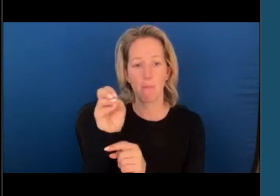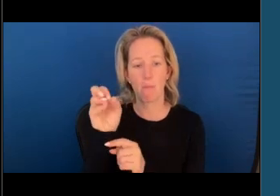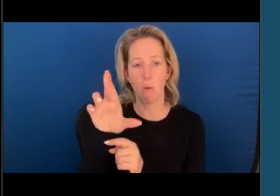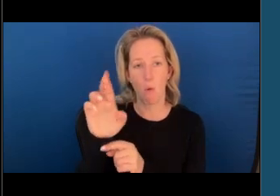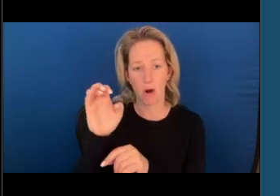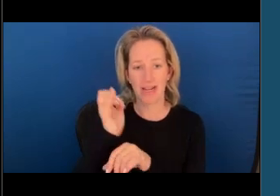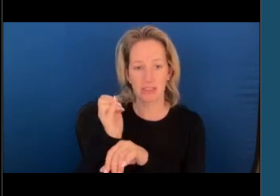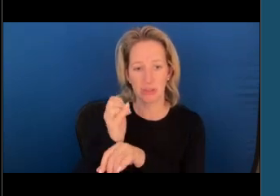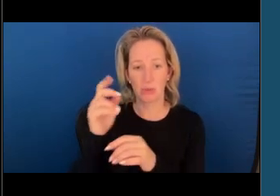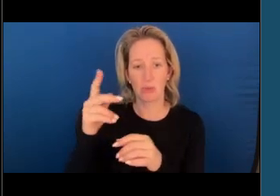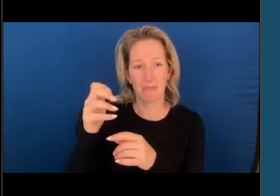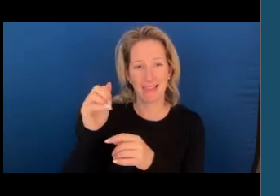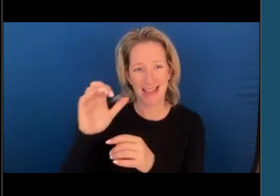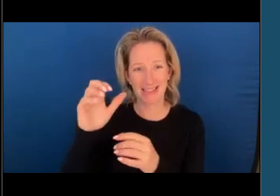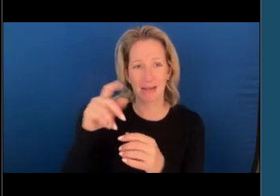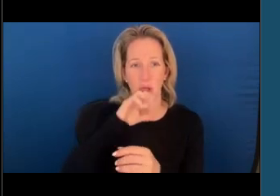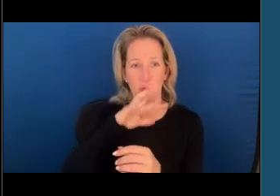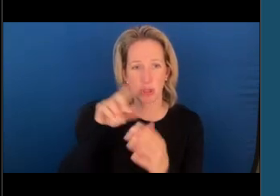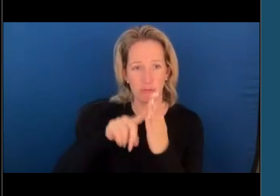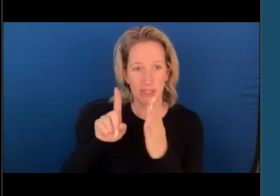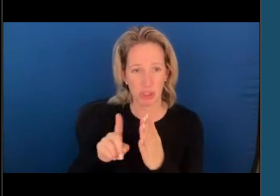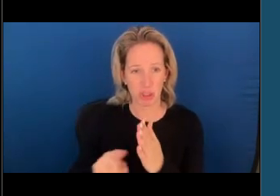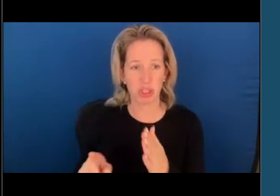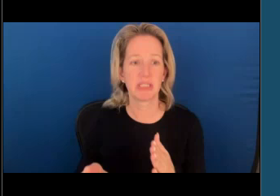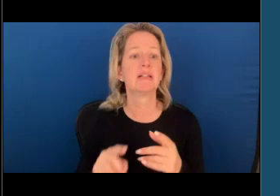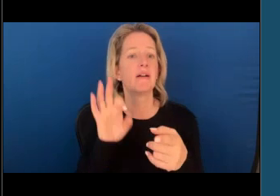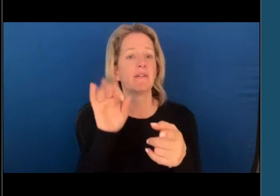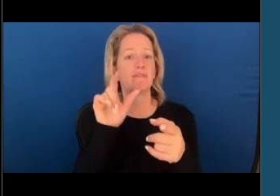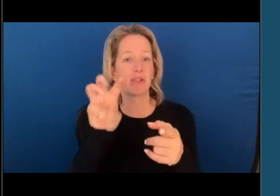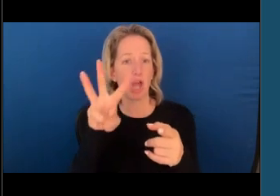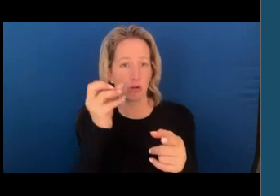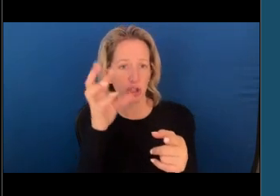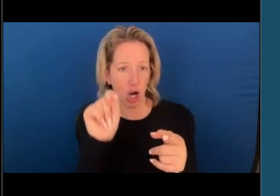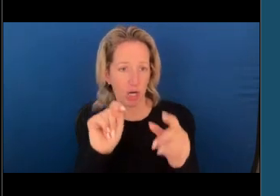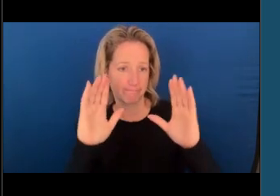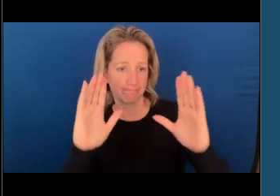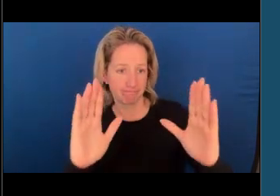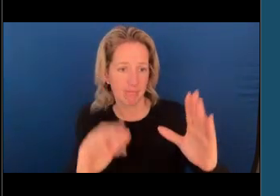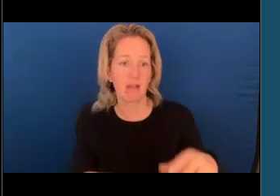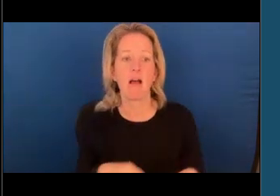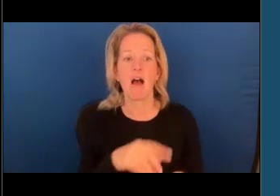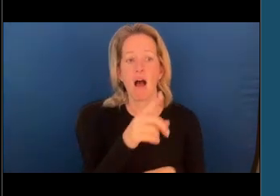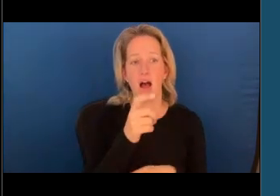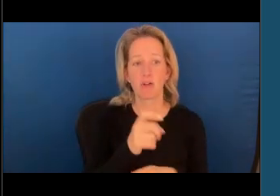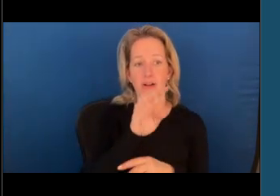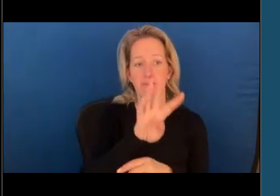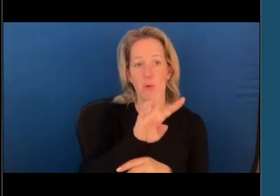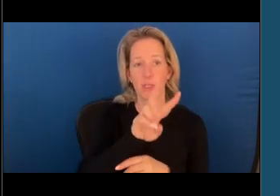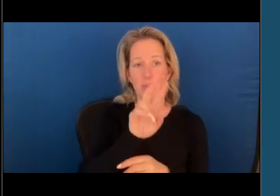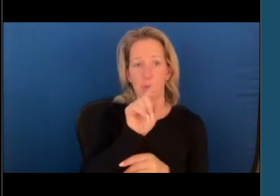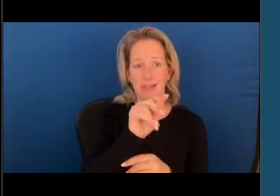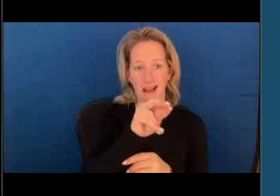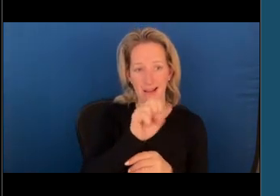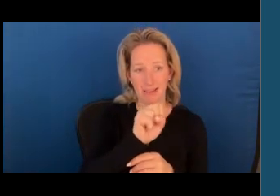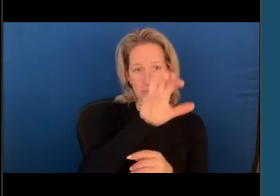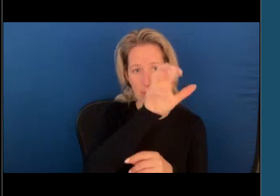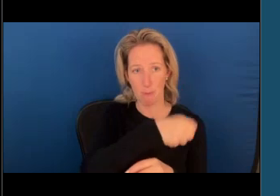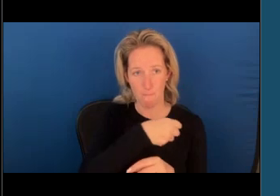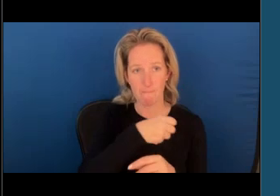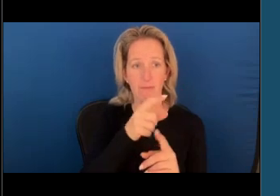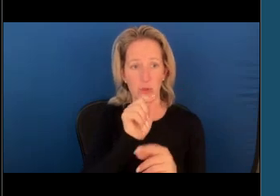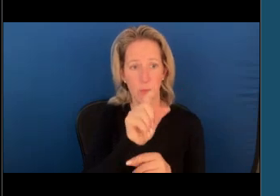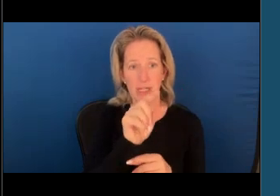material flow chart. Next slide. So 142 tons were removed in 2023. These just show